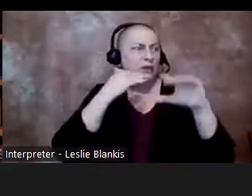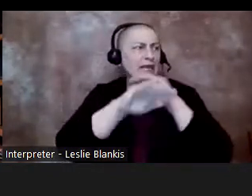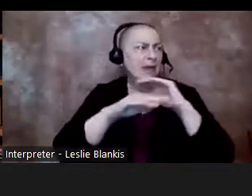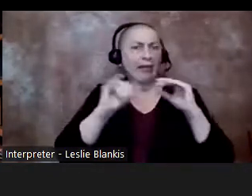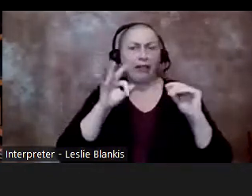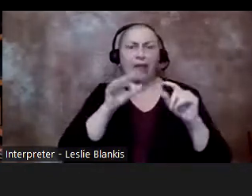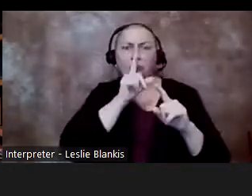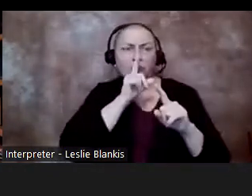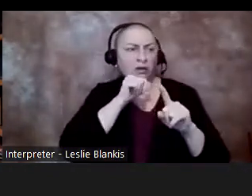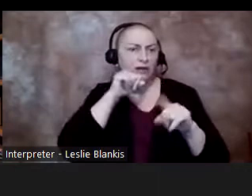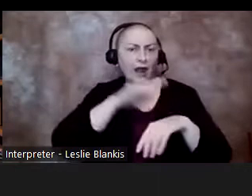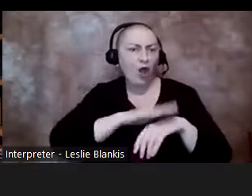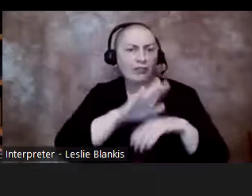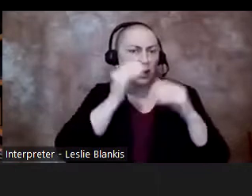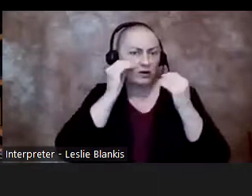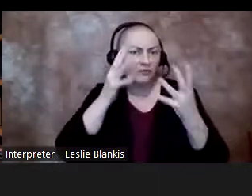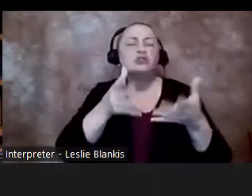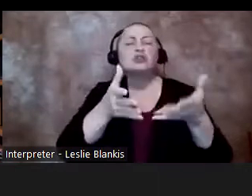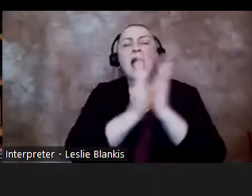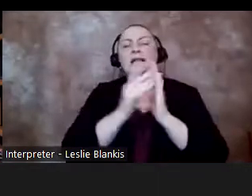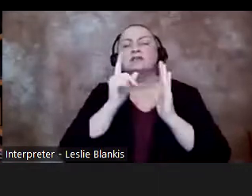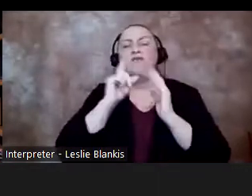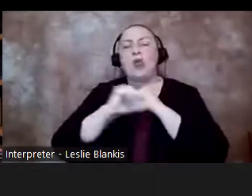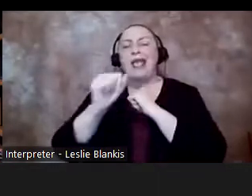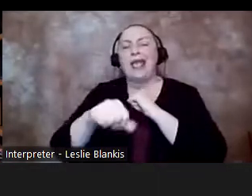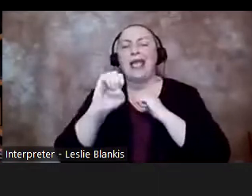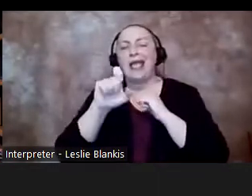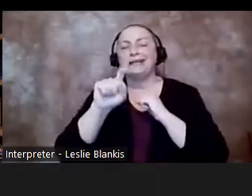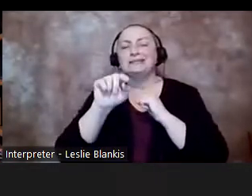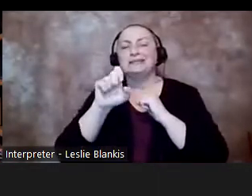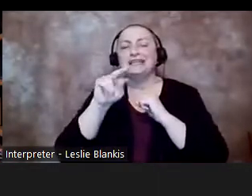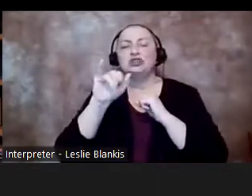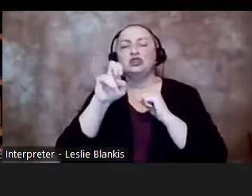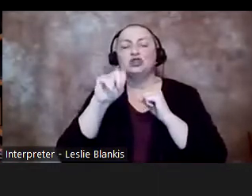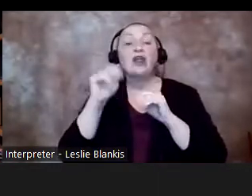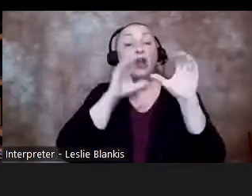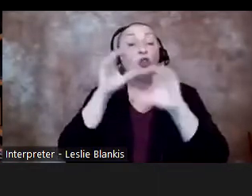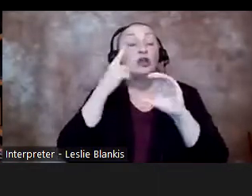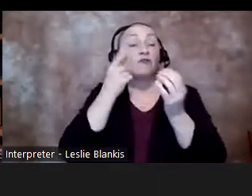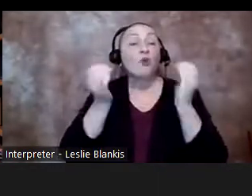their information, to ask for an extension. They are looking for some more speakers and